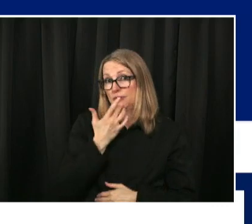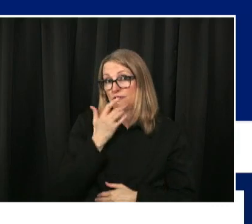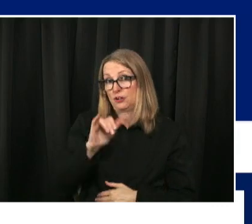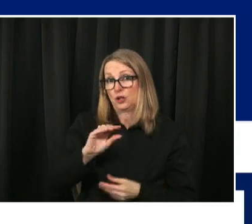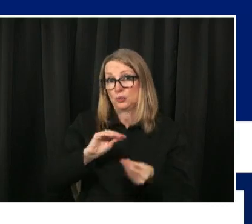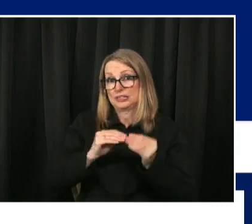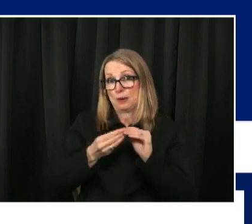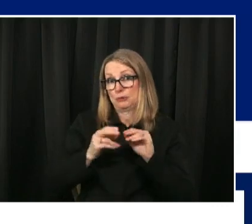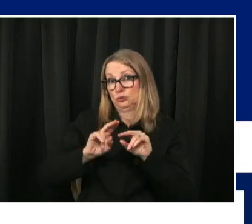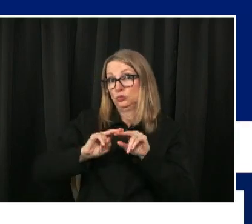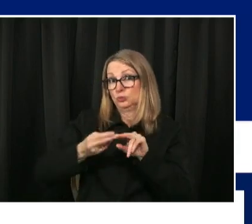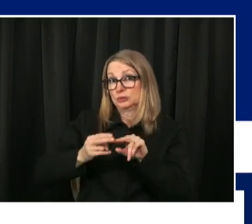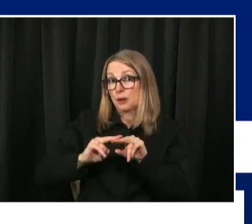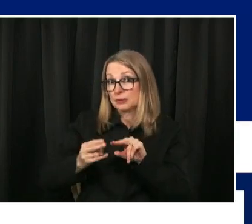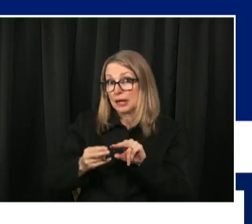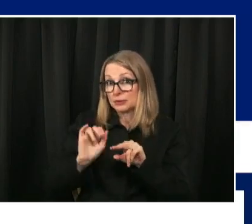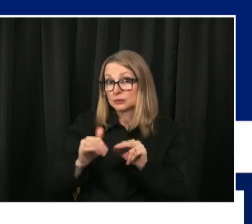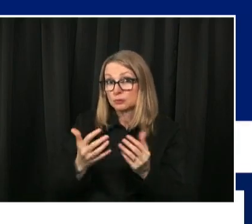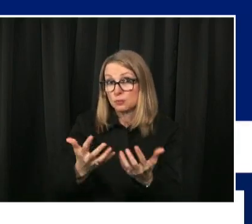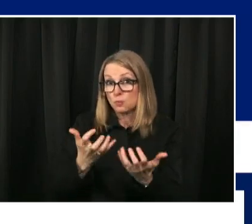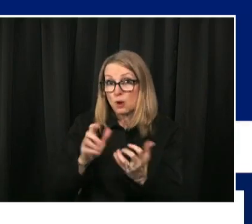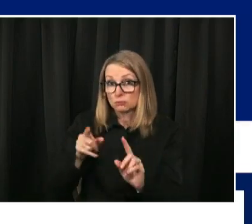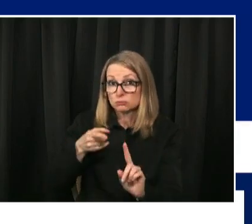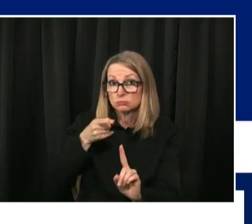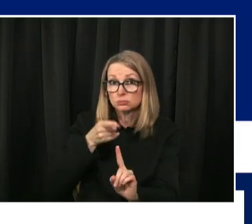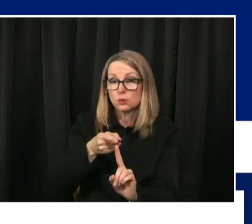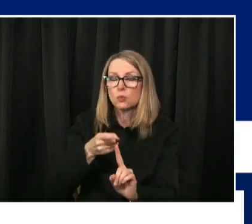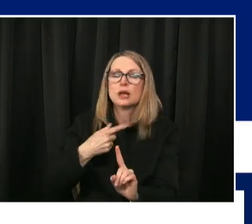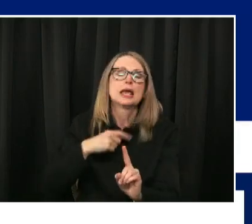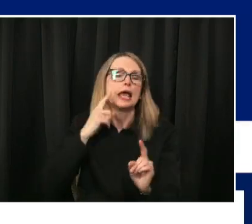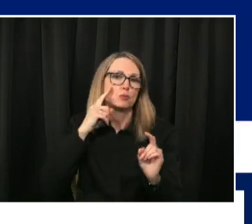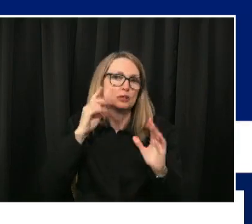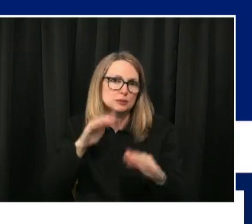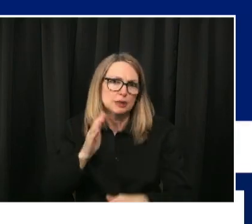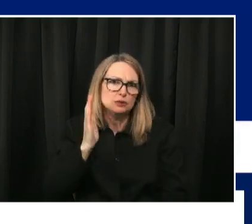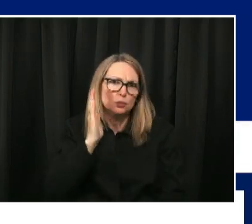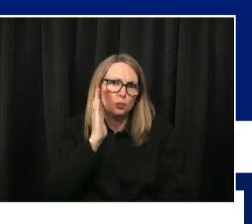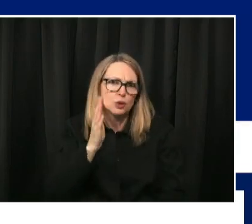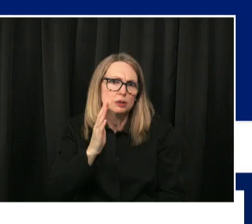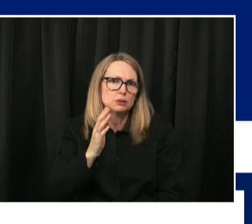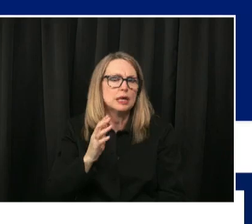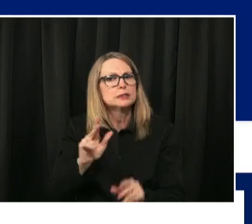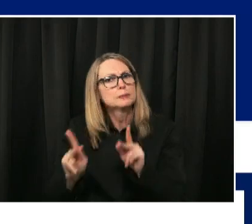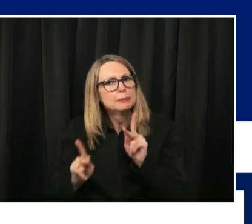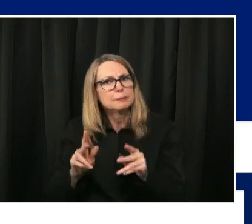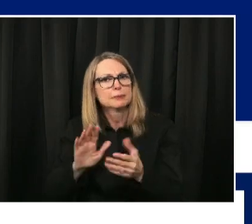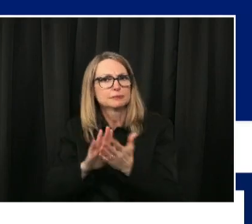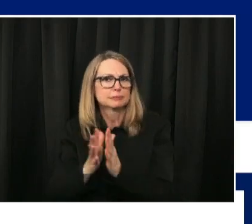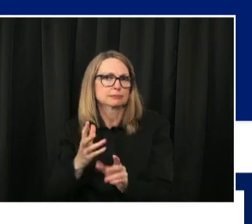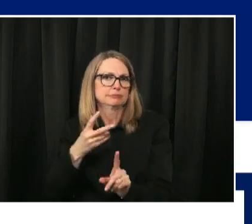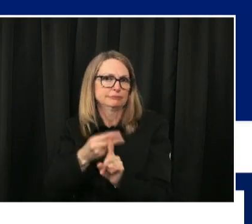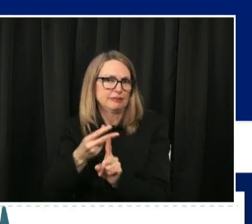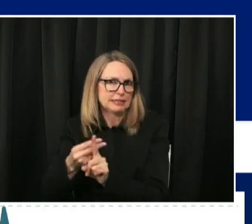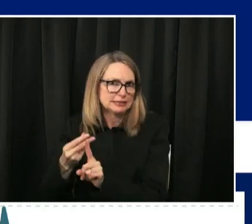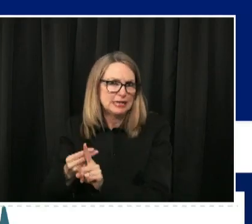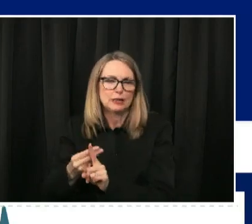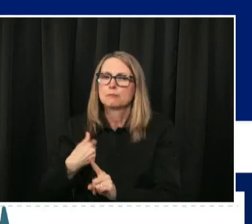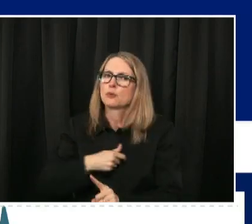and we expect them to come down as we gain more and more immunity in the state, but we're not yet there. Next